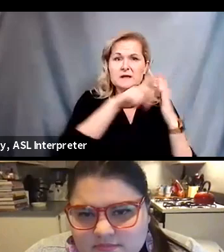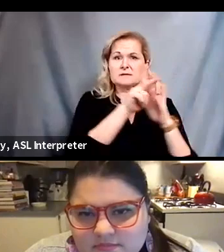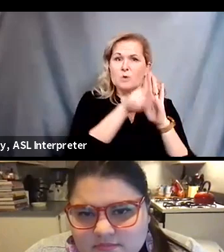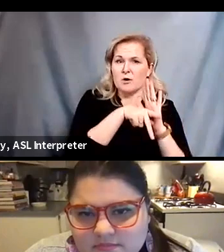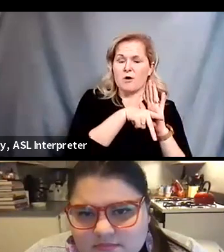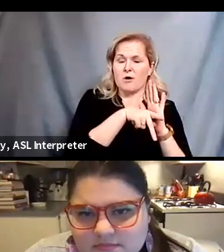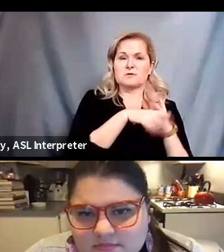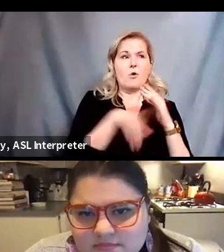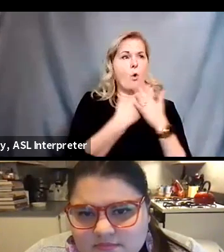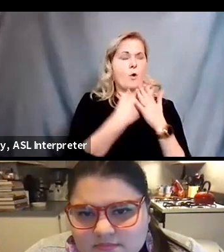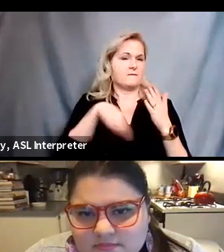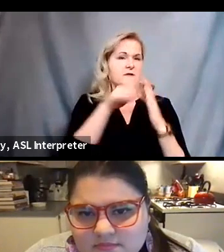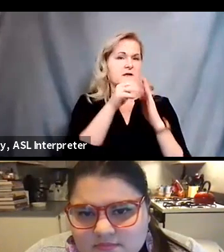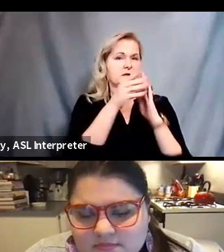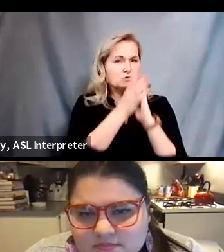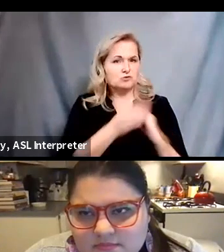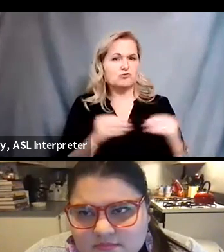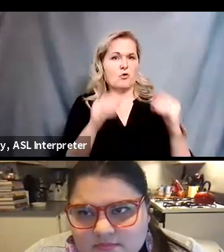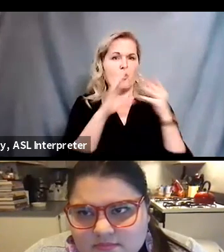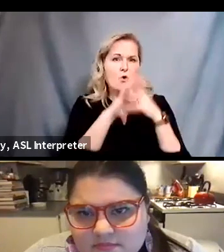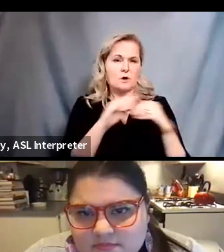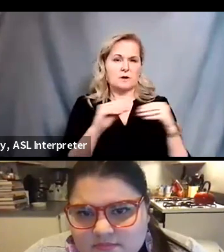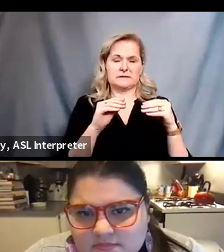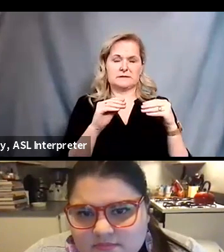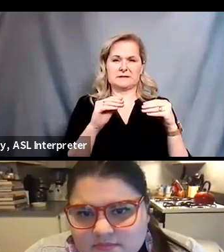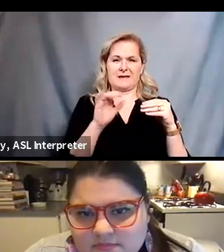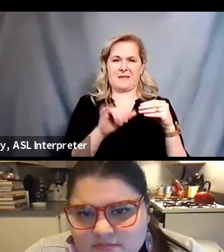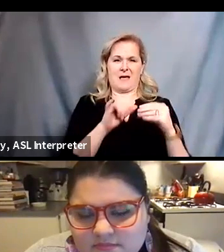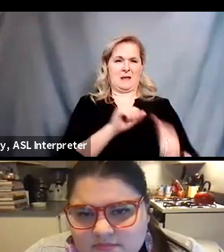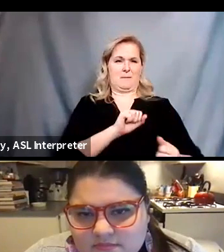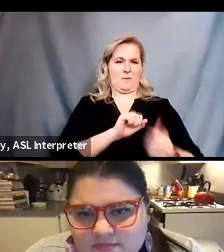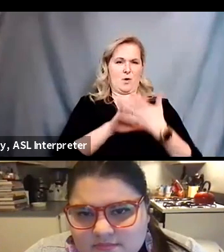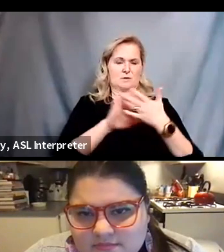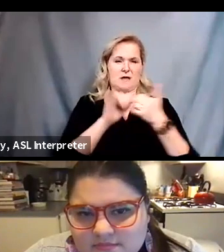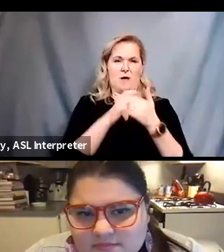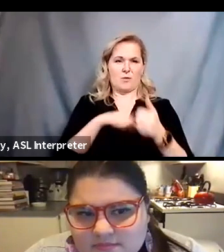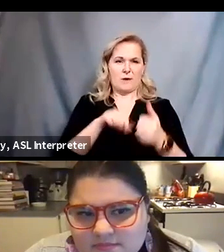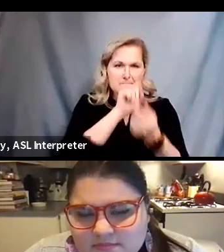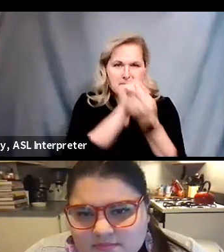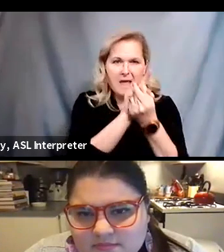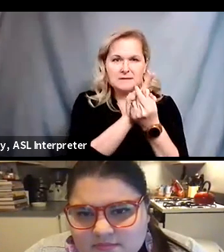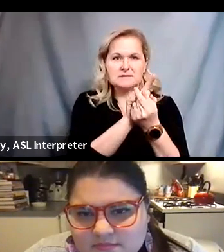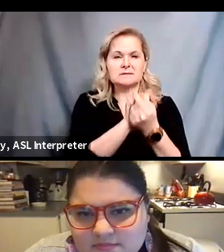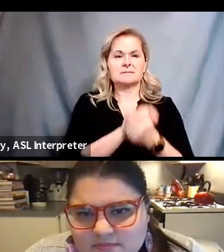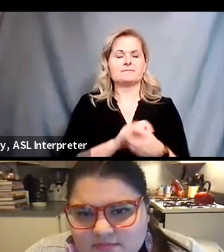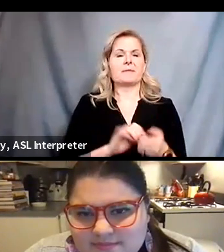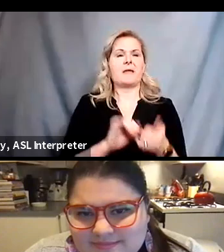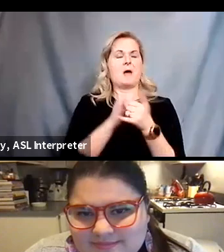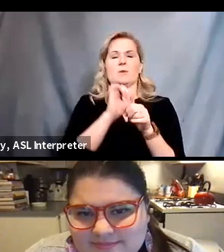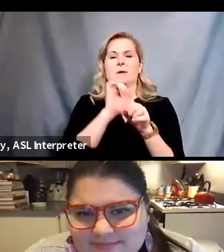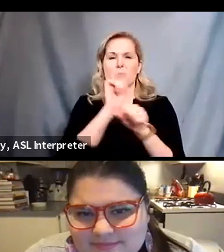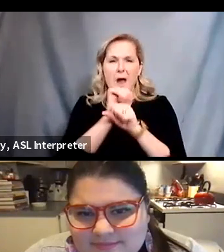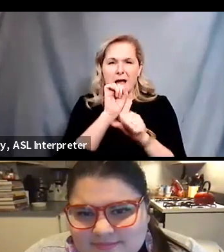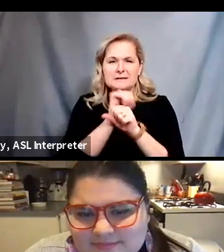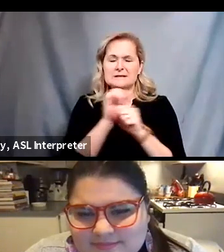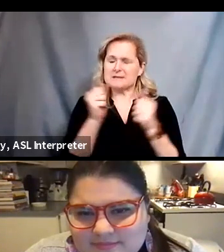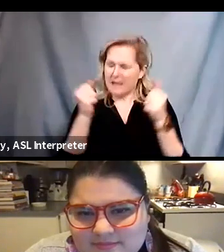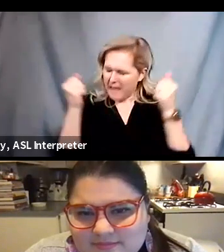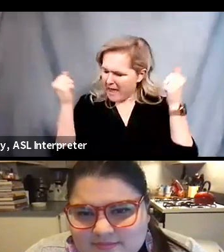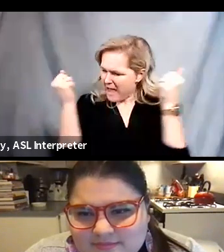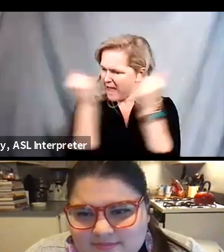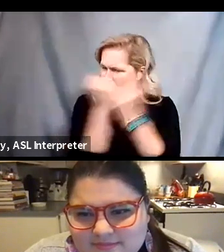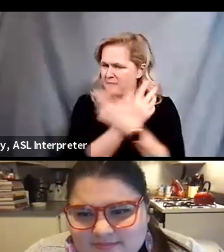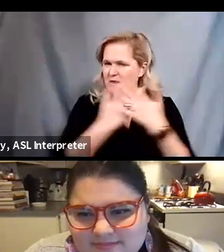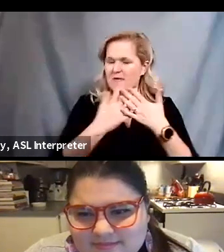protocols, all of these stories, the very way we met, the very way we practice everything, we